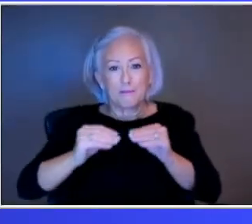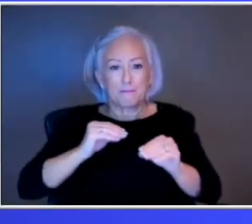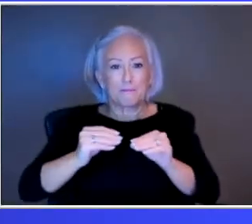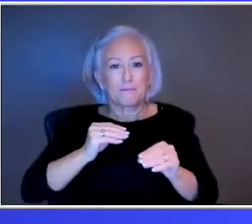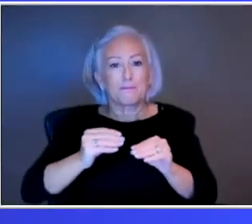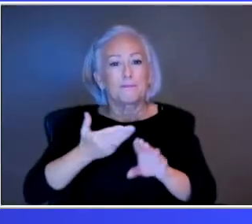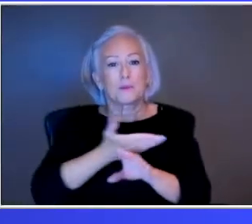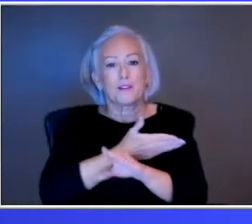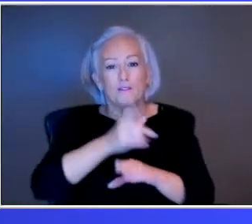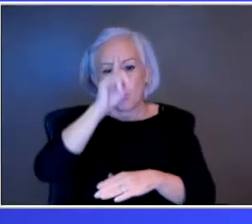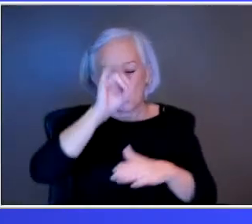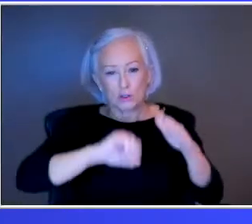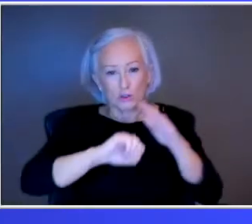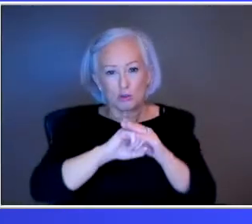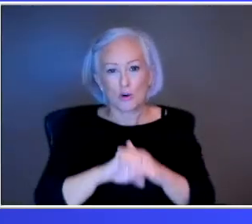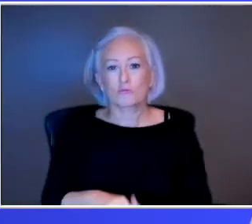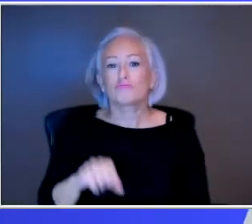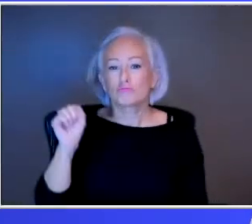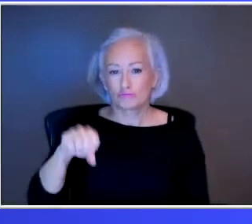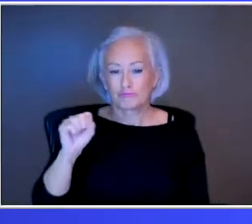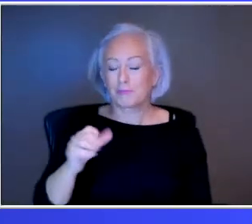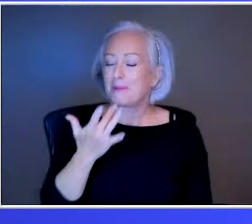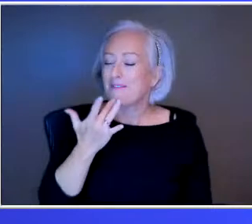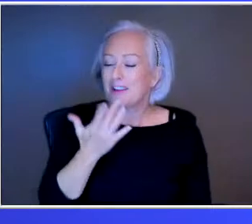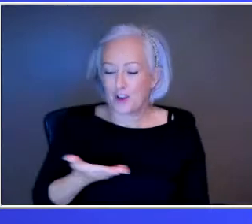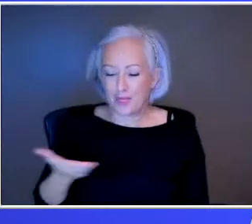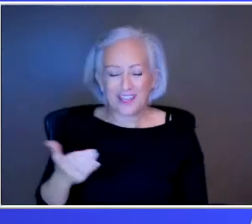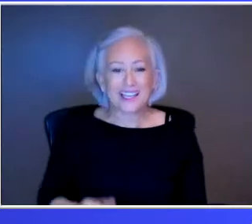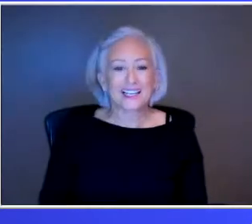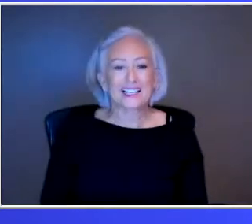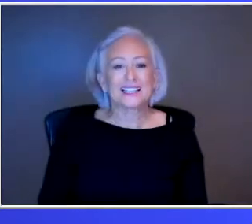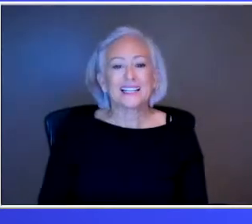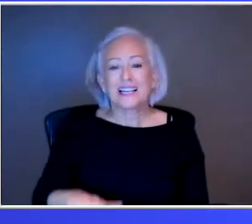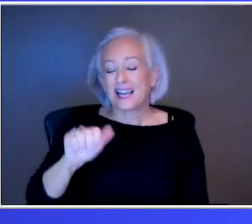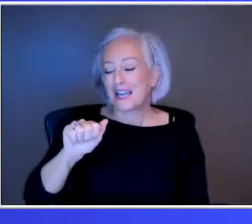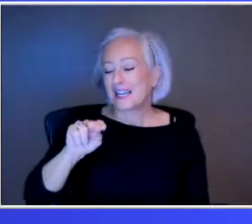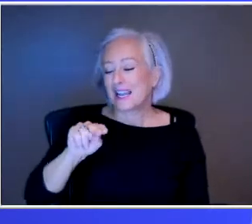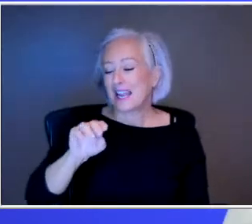affect the full gamut of the population,